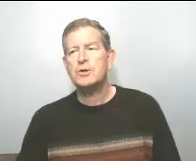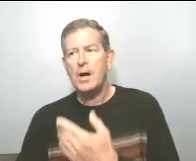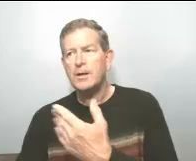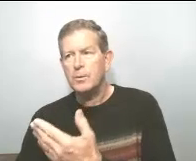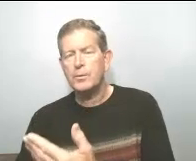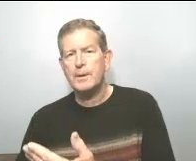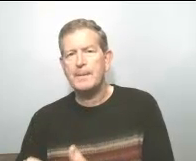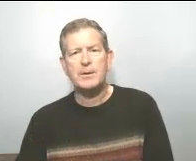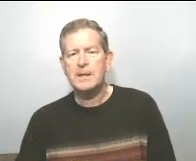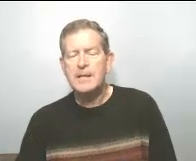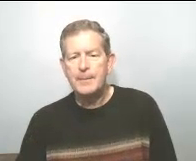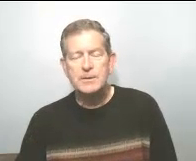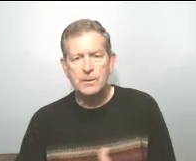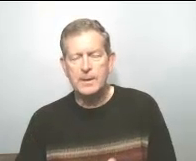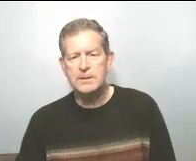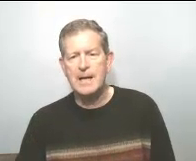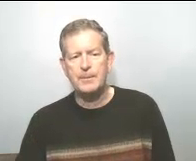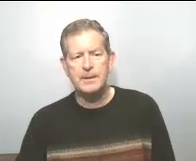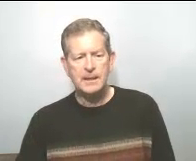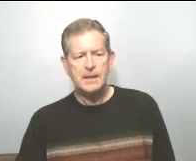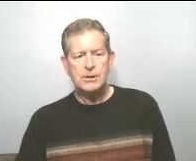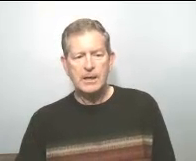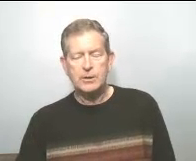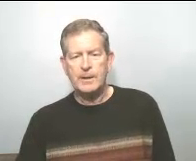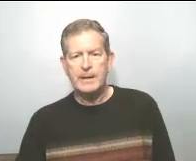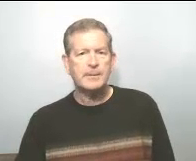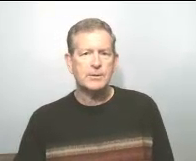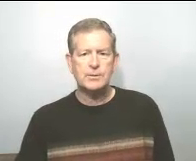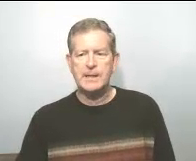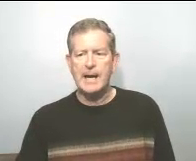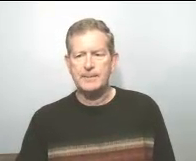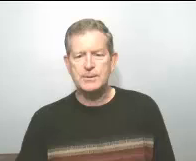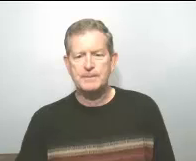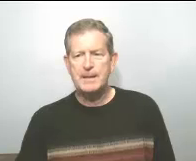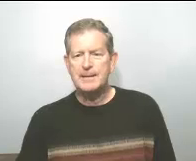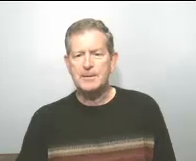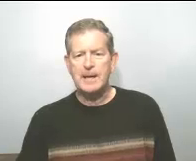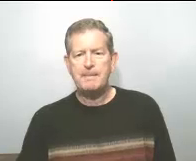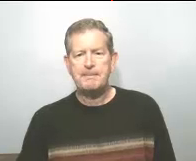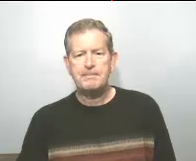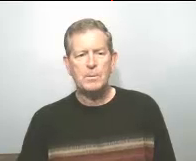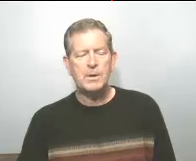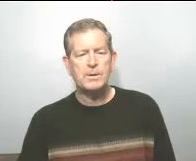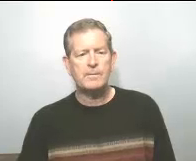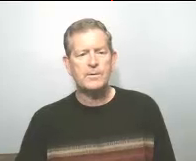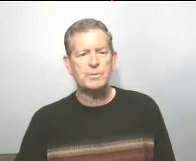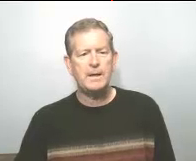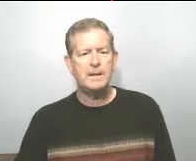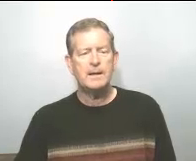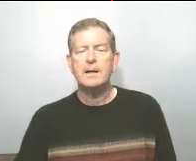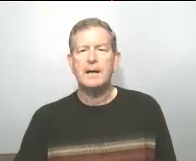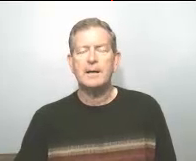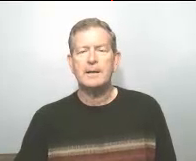I'll talk you through it. I'm not going to time it so that we can stop and talk at greater length about certain items. Okay, we go to the first